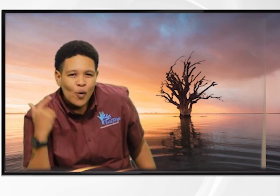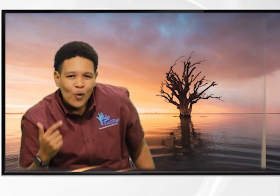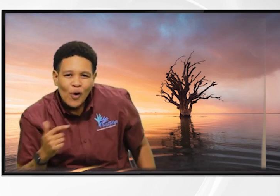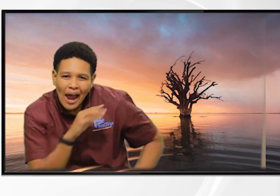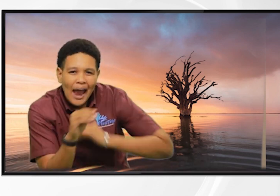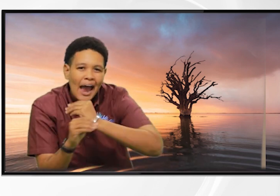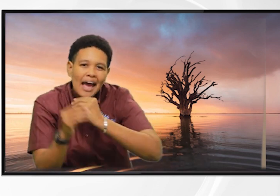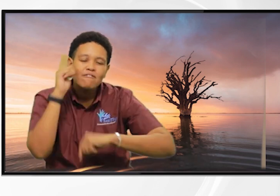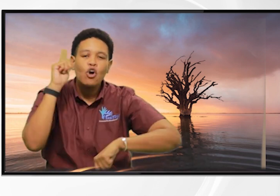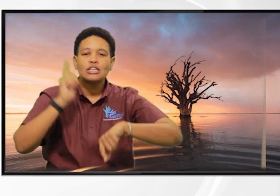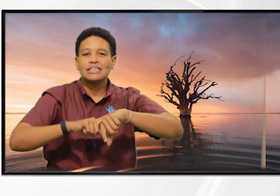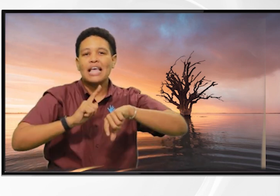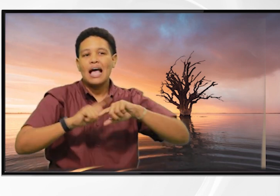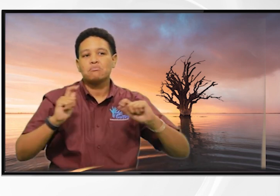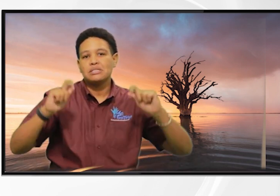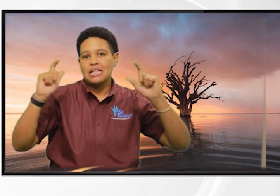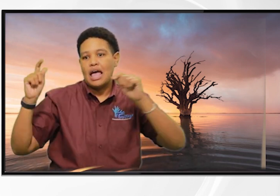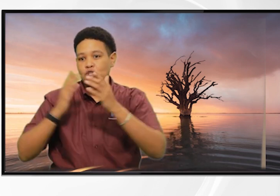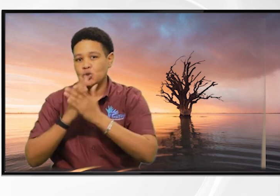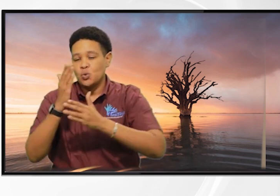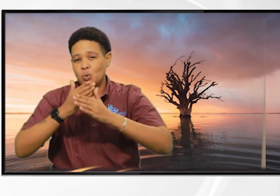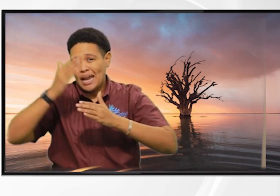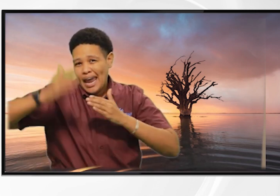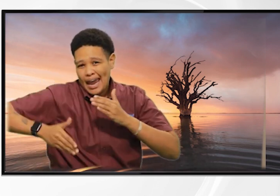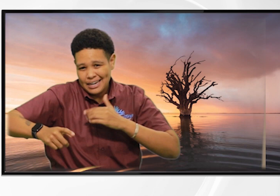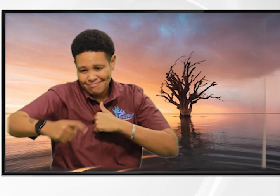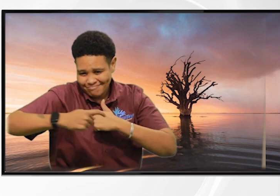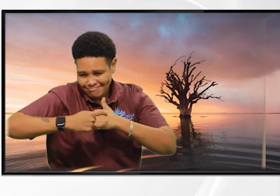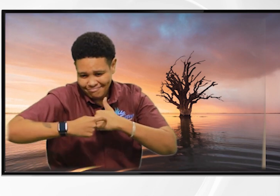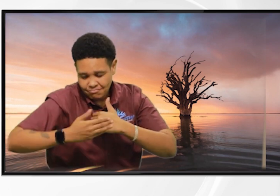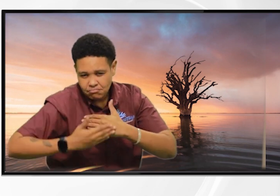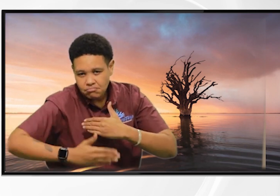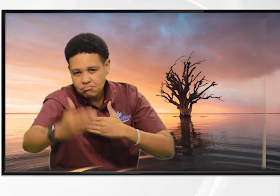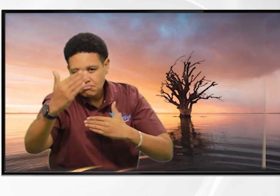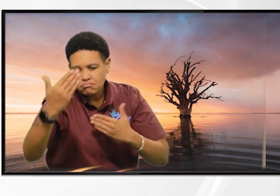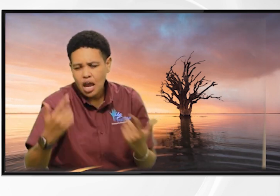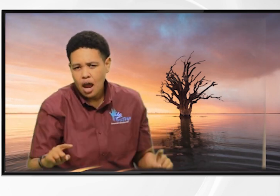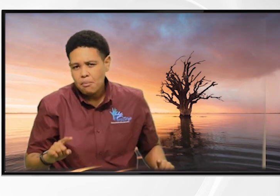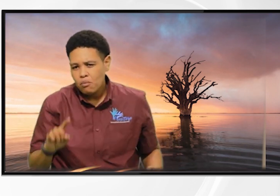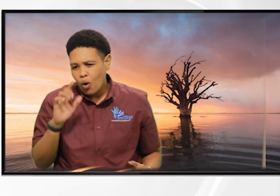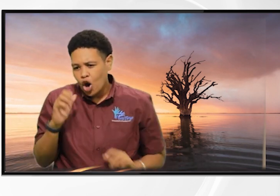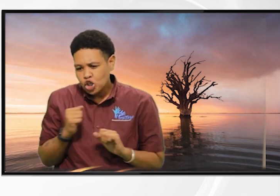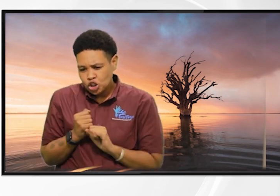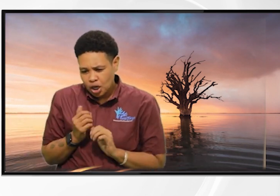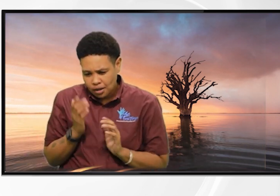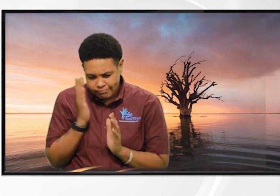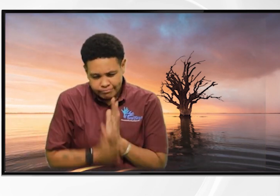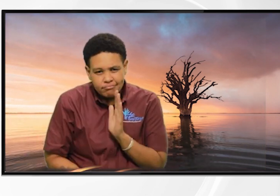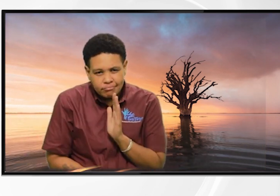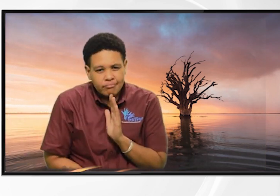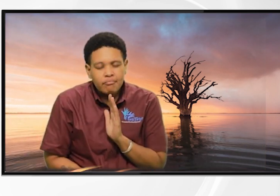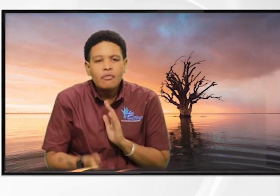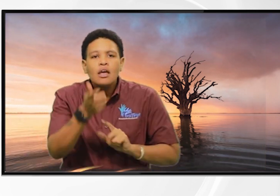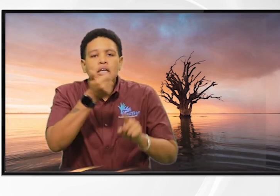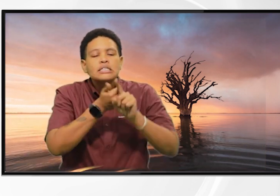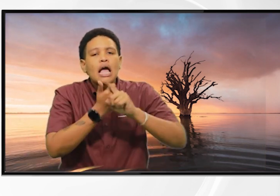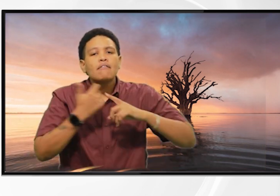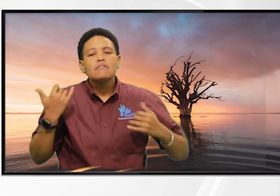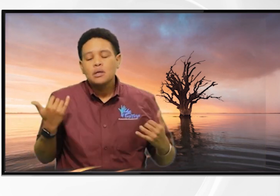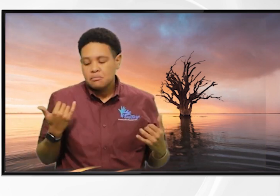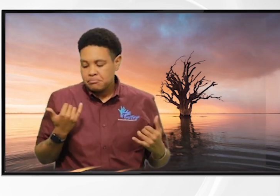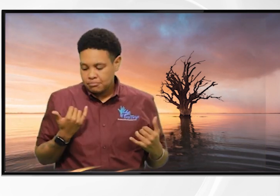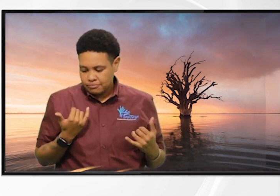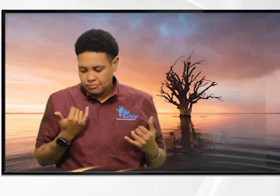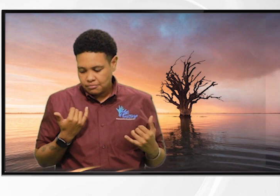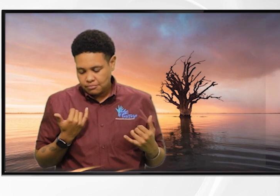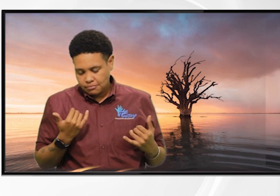for time slices through to the end of the century. The models base their projections on a range of